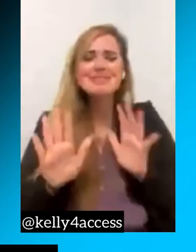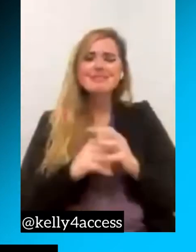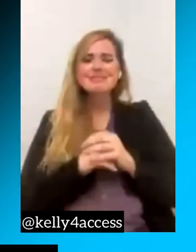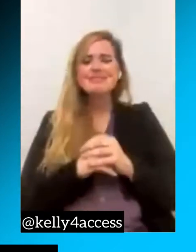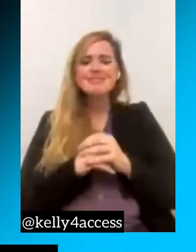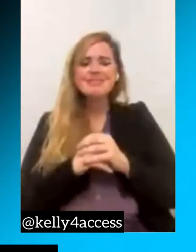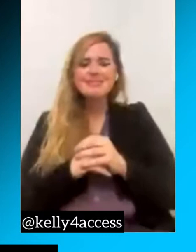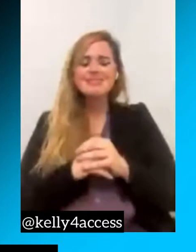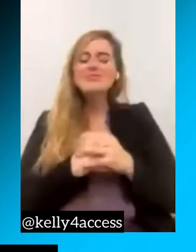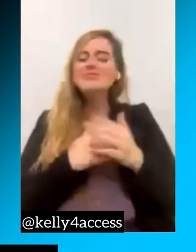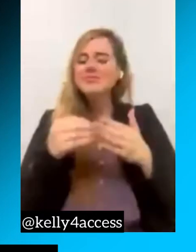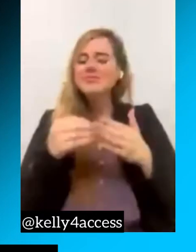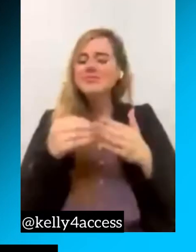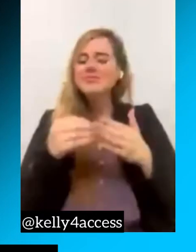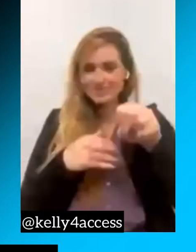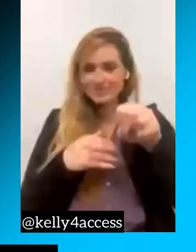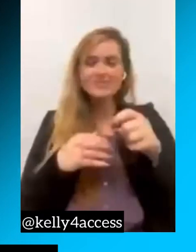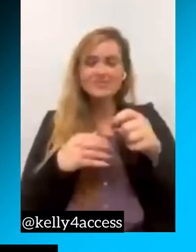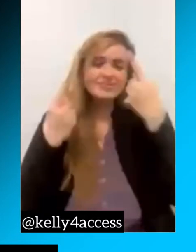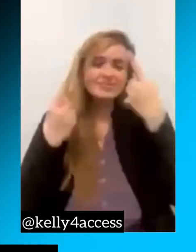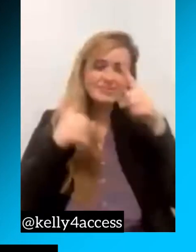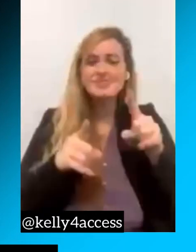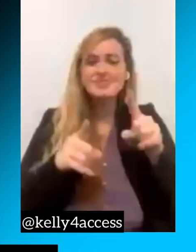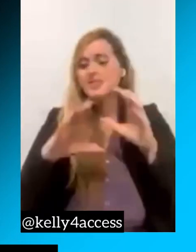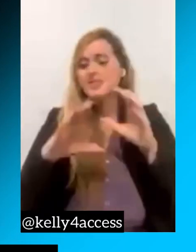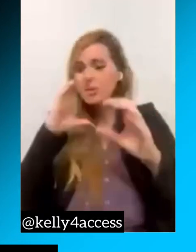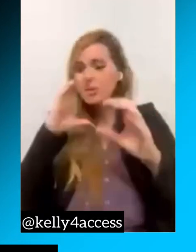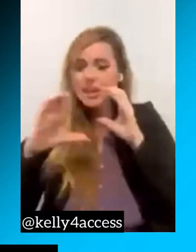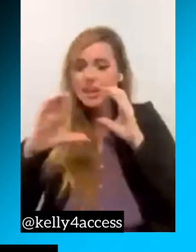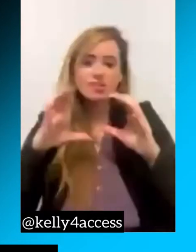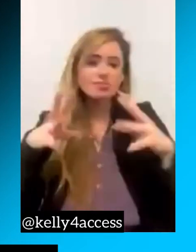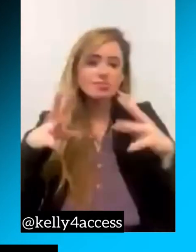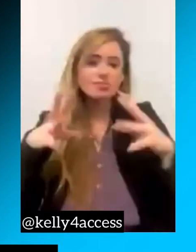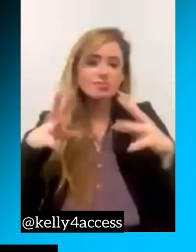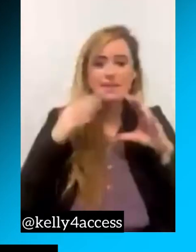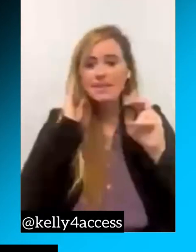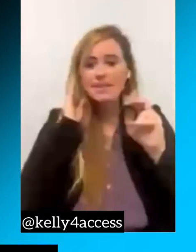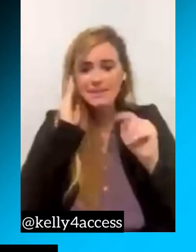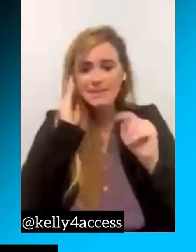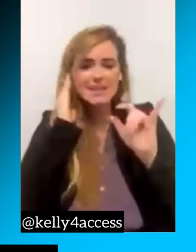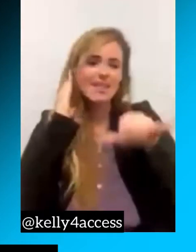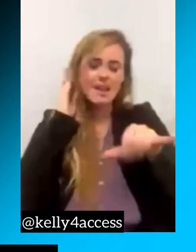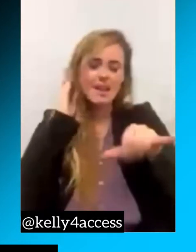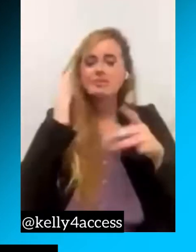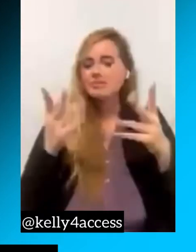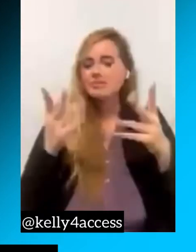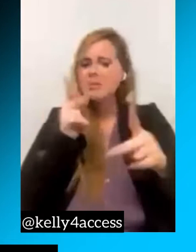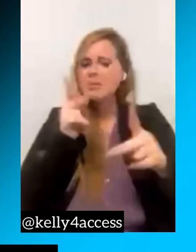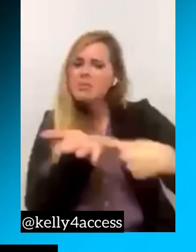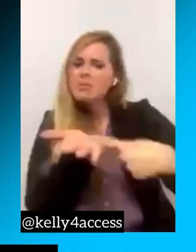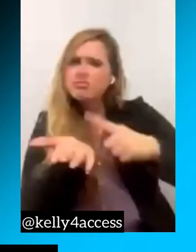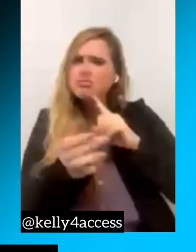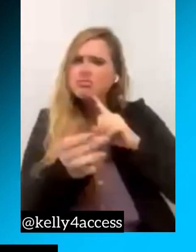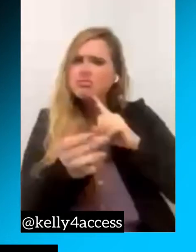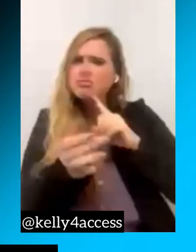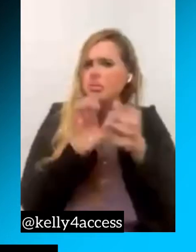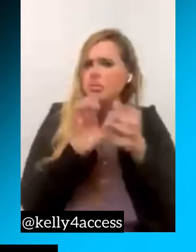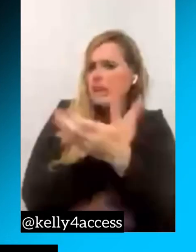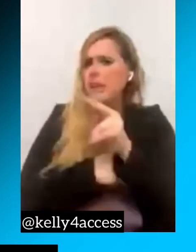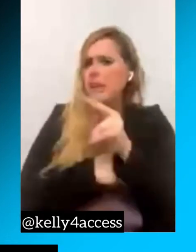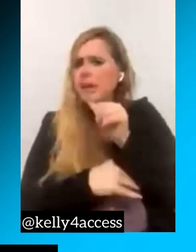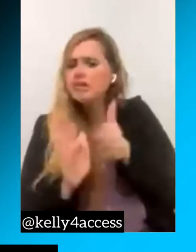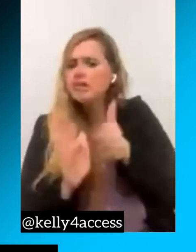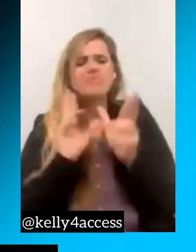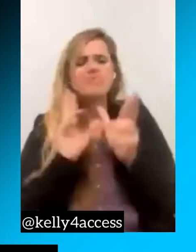But yeah, consent, communication, and that's a big misconception of like whether it's cheating or not. Yeah. Definitely, yes. The second one that I